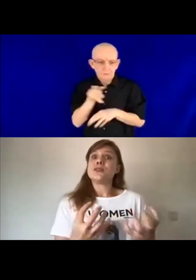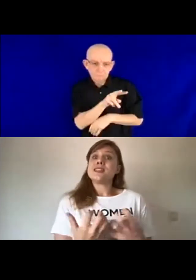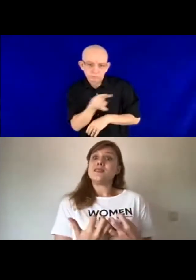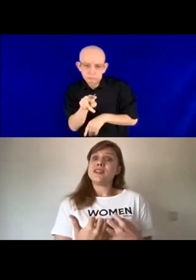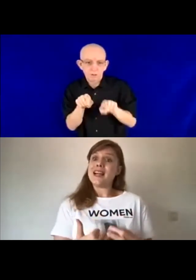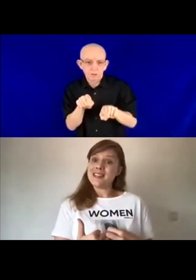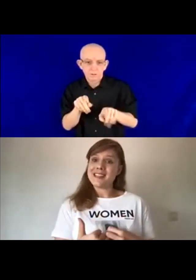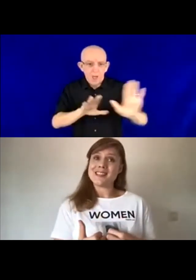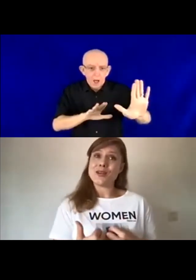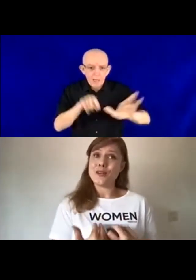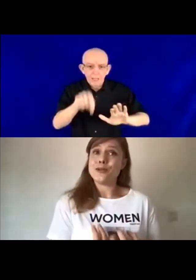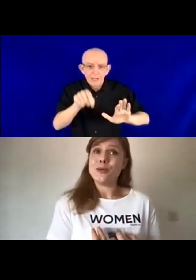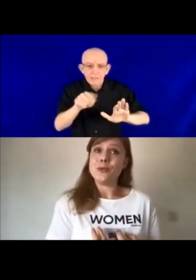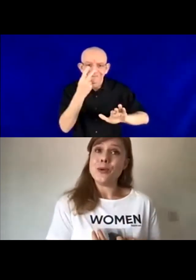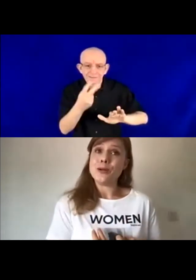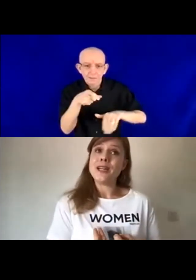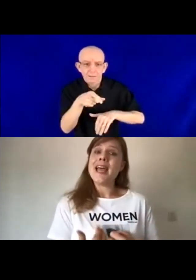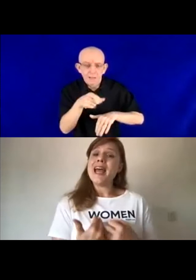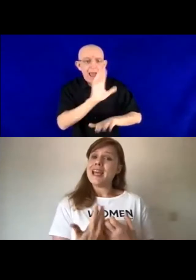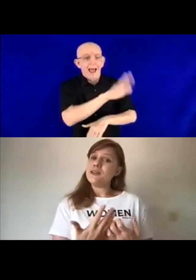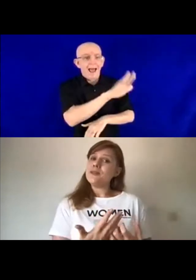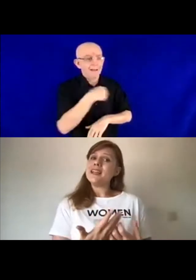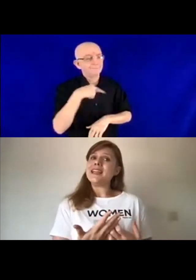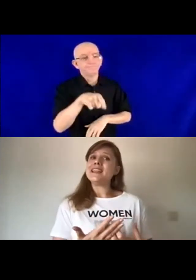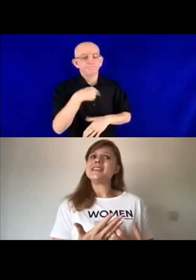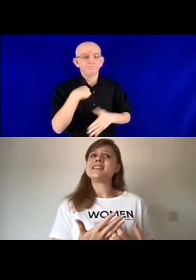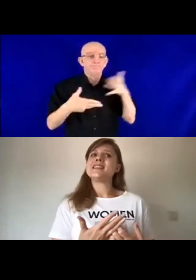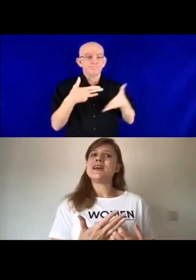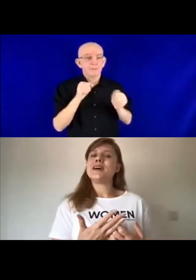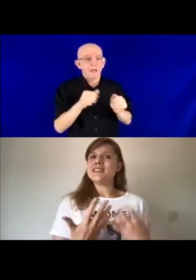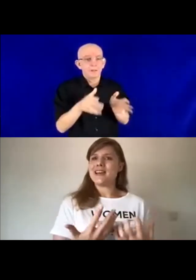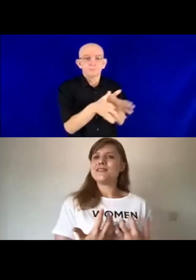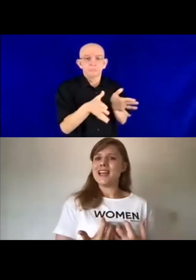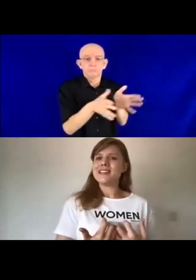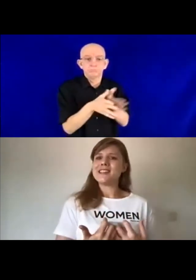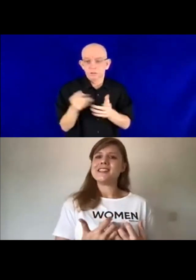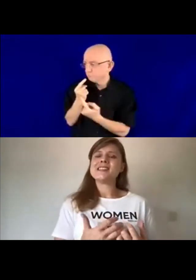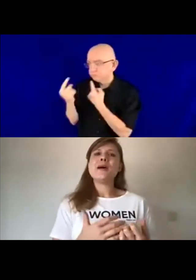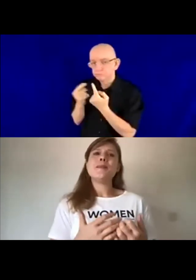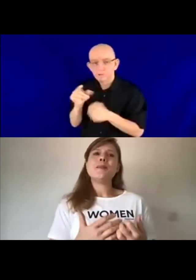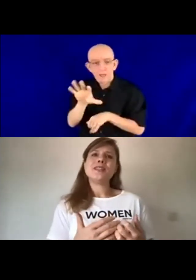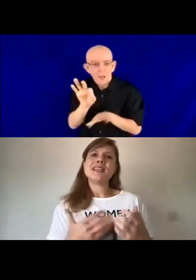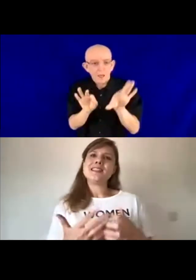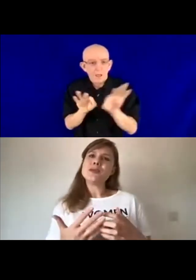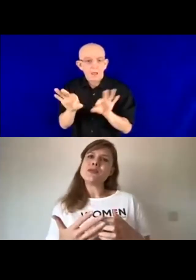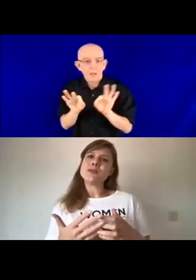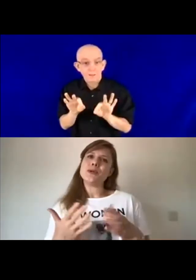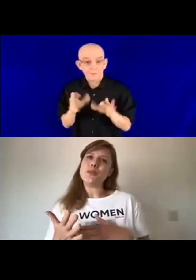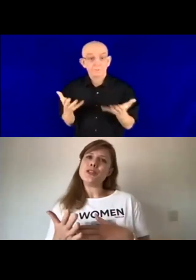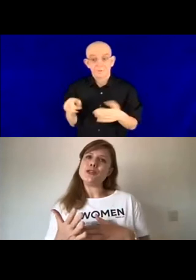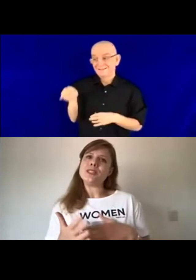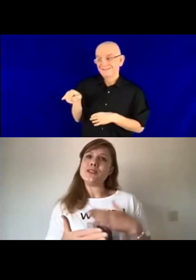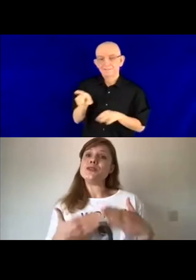critical self-analysis of your own work. And it really is a self-analysis, but it is also